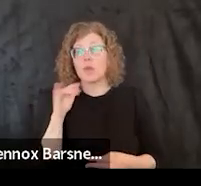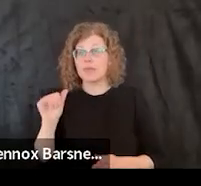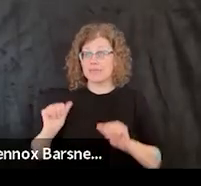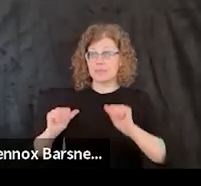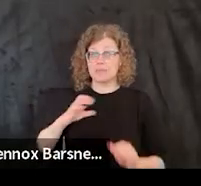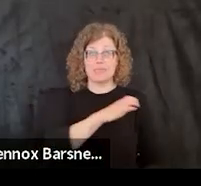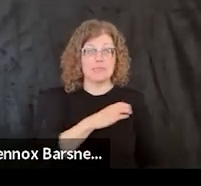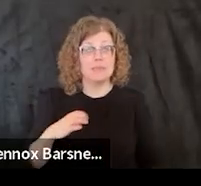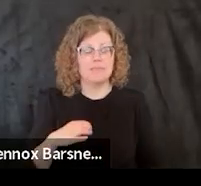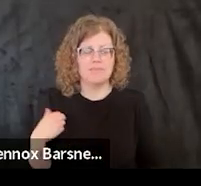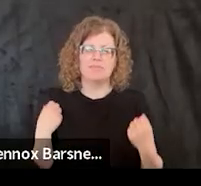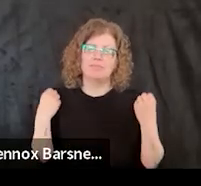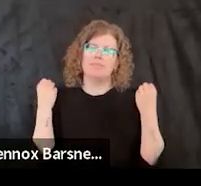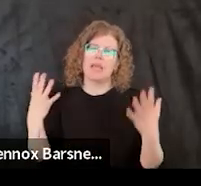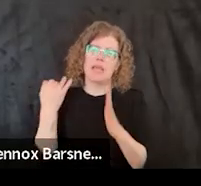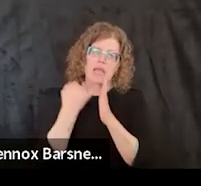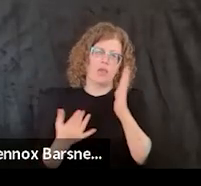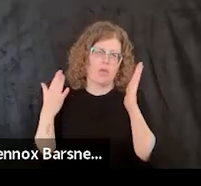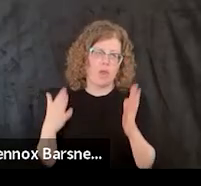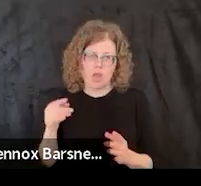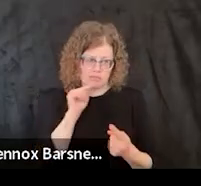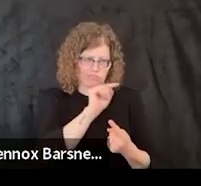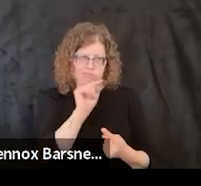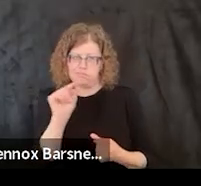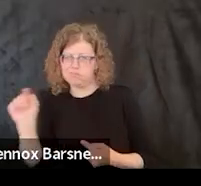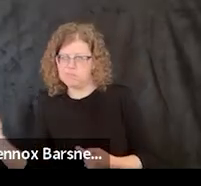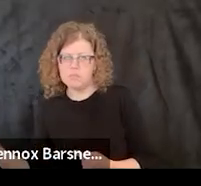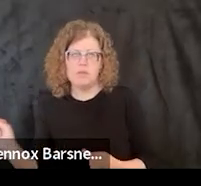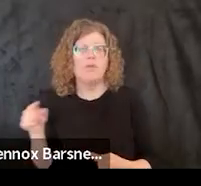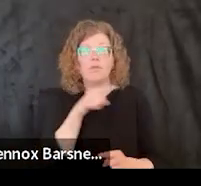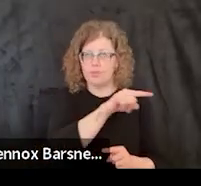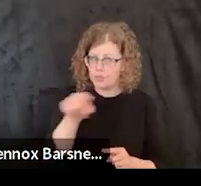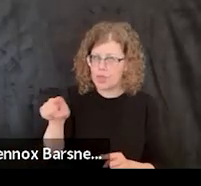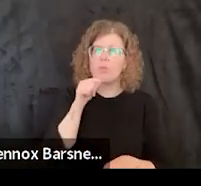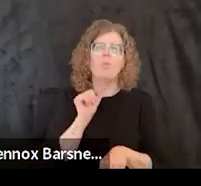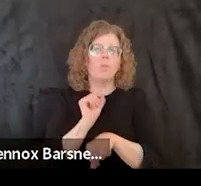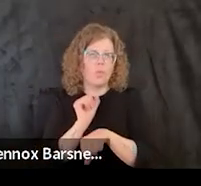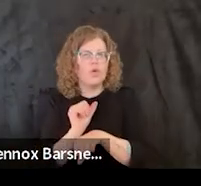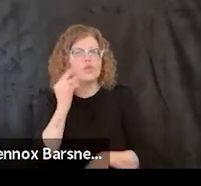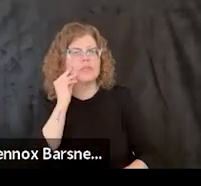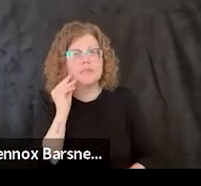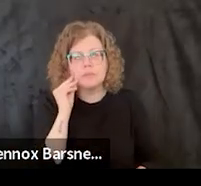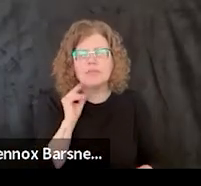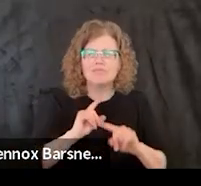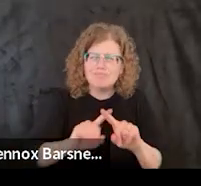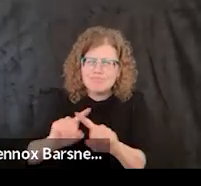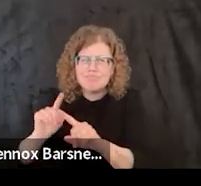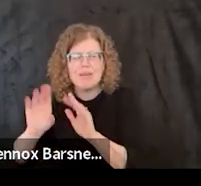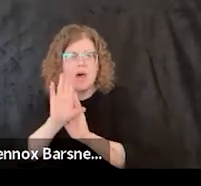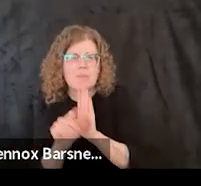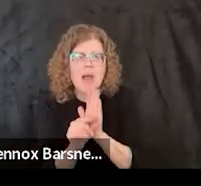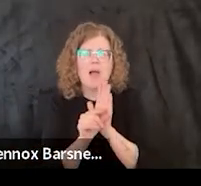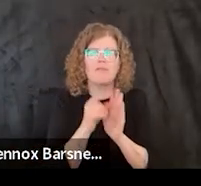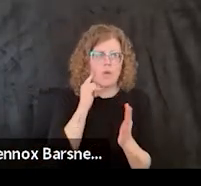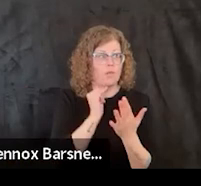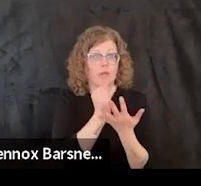up primarily of artists who work within the disciplines outlined within each program stream. This helps